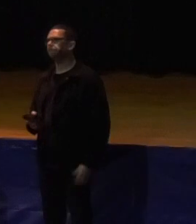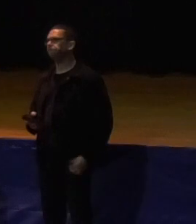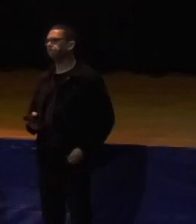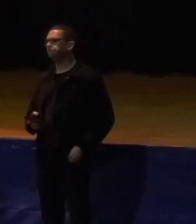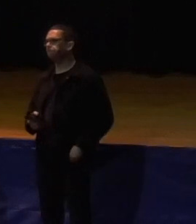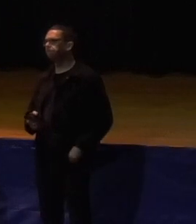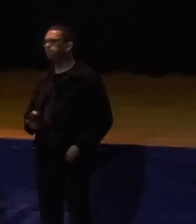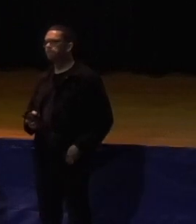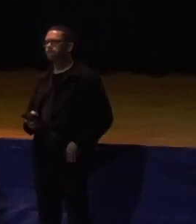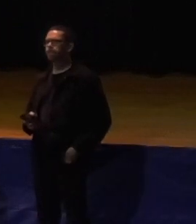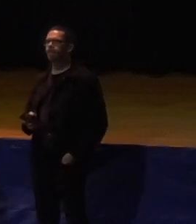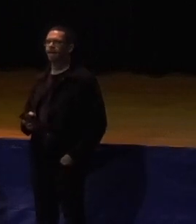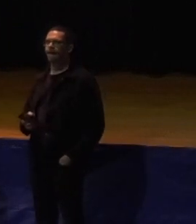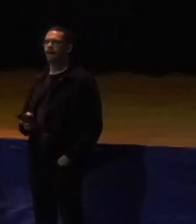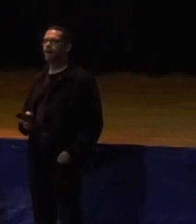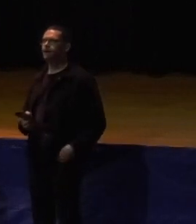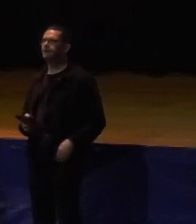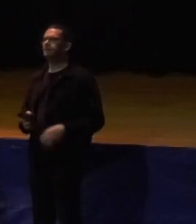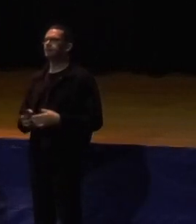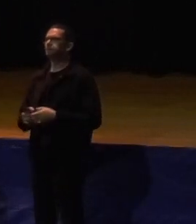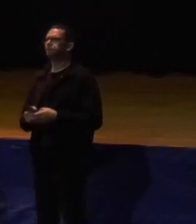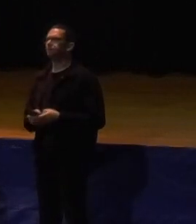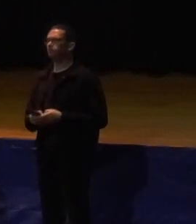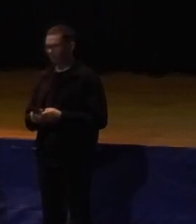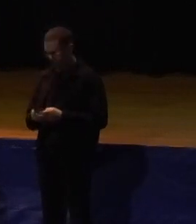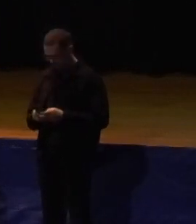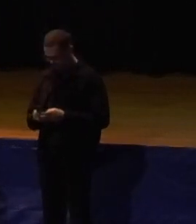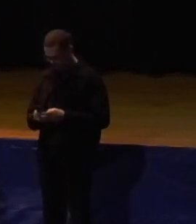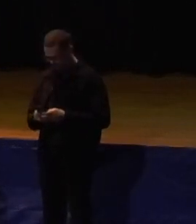And here's the clickers. I'll just move it to you.